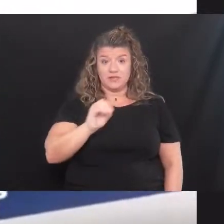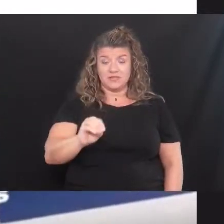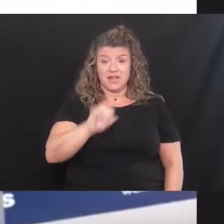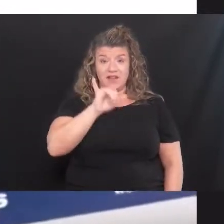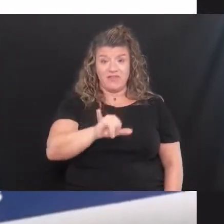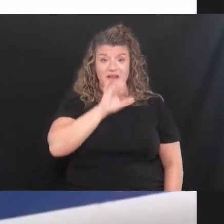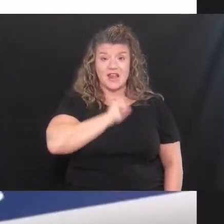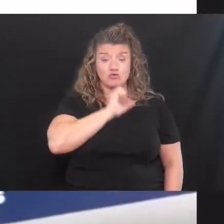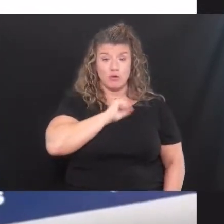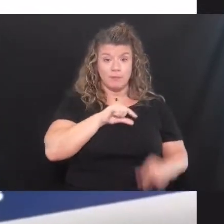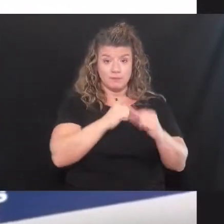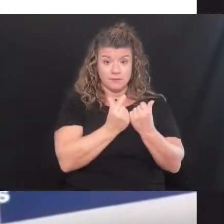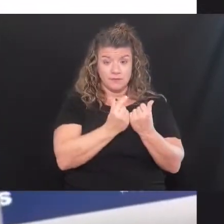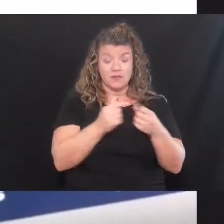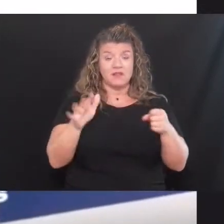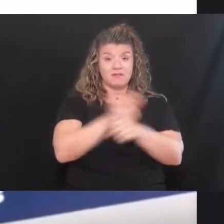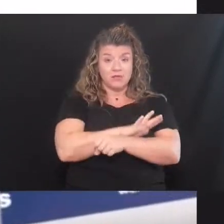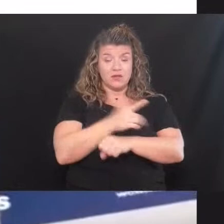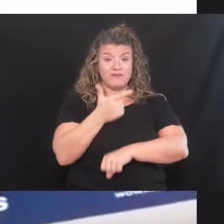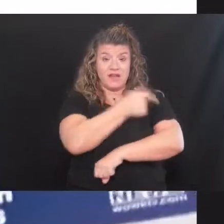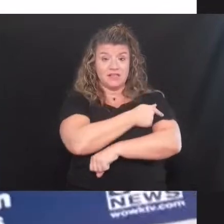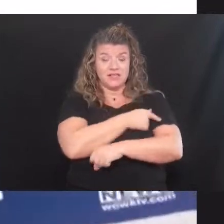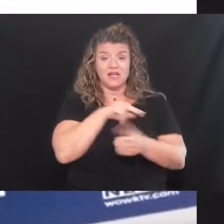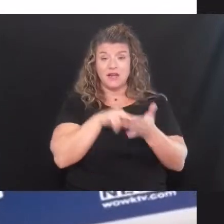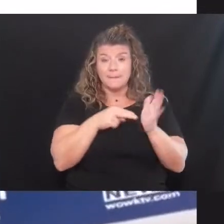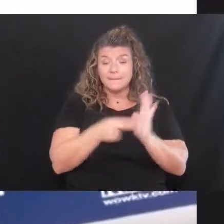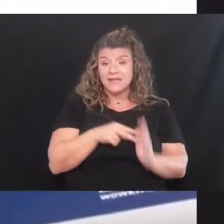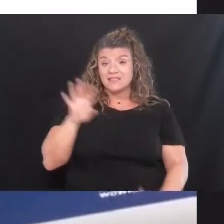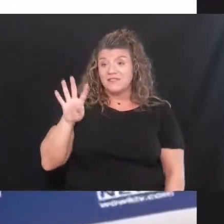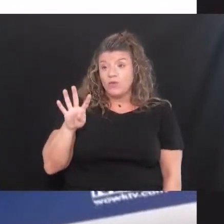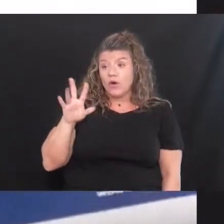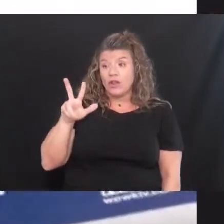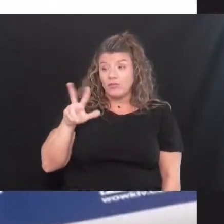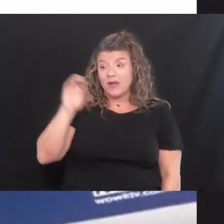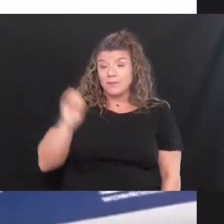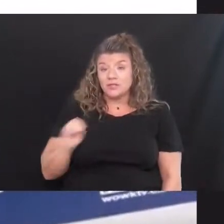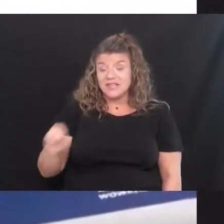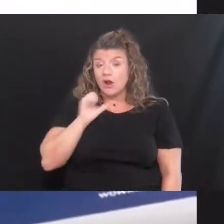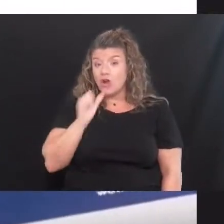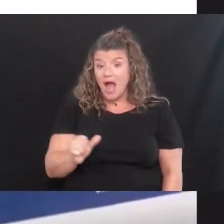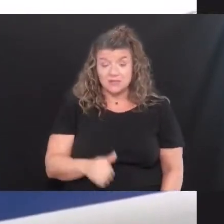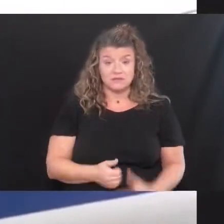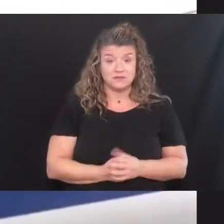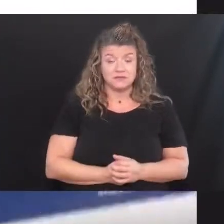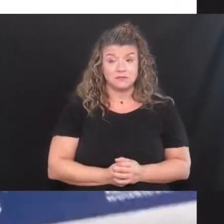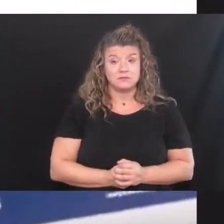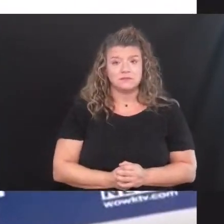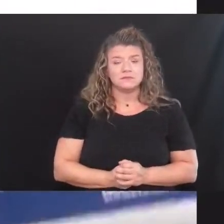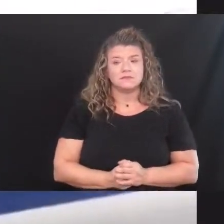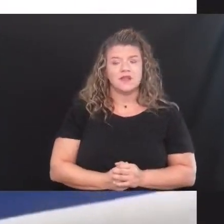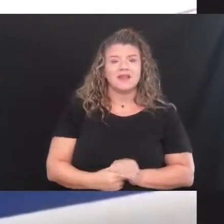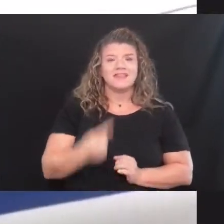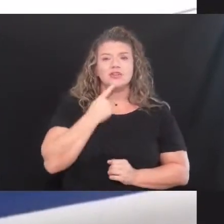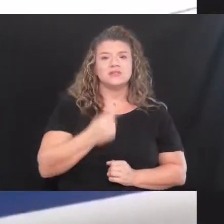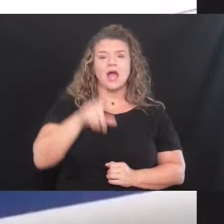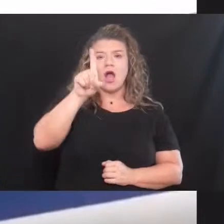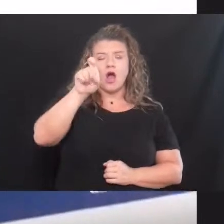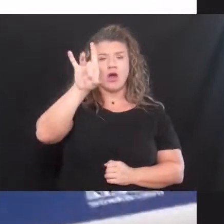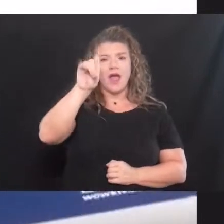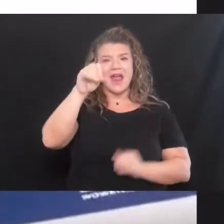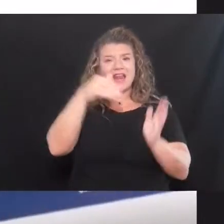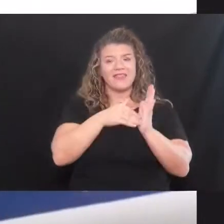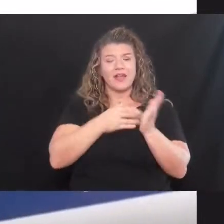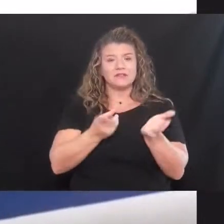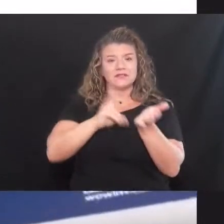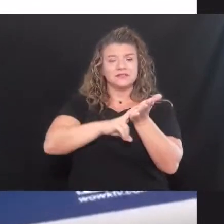12 plus, is fully vaccinated, meaning 43% are not. Then you say 180,000 people signed up